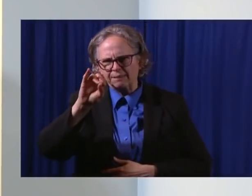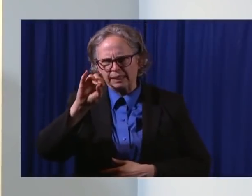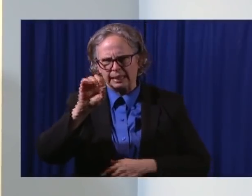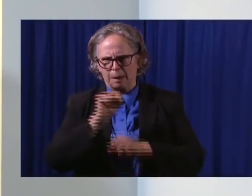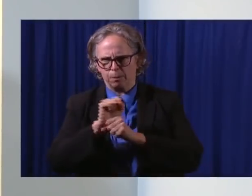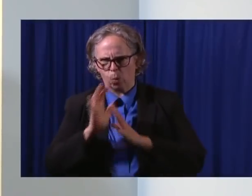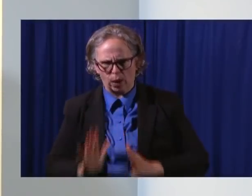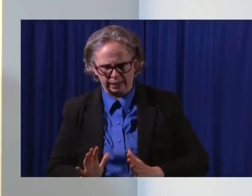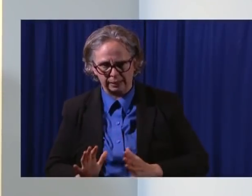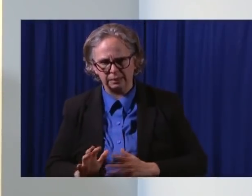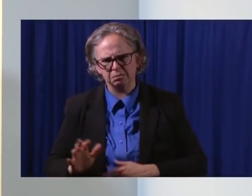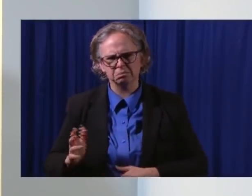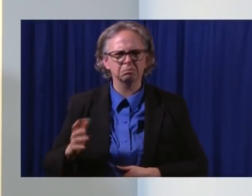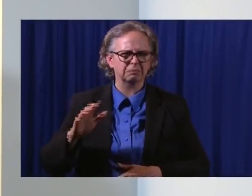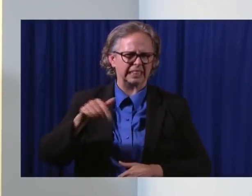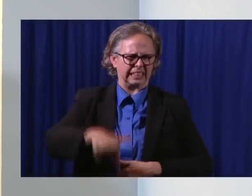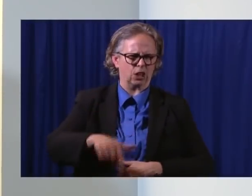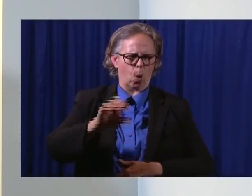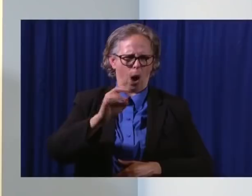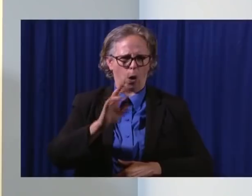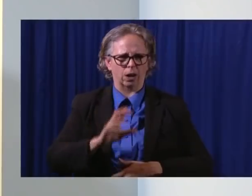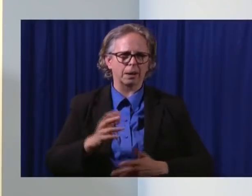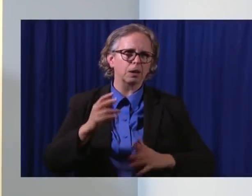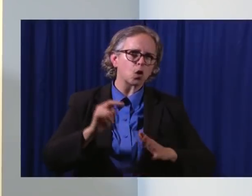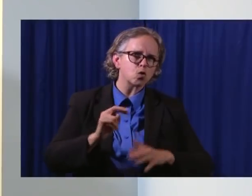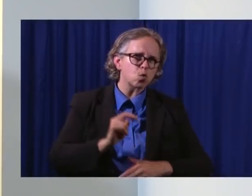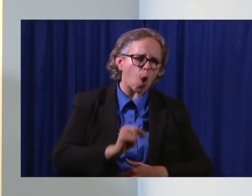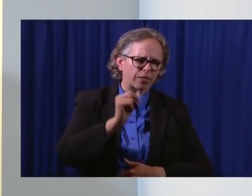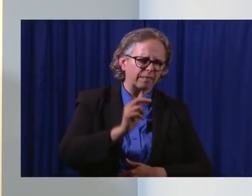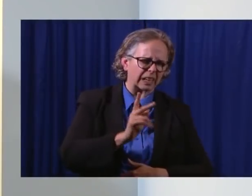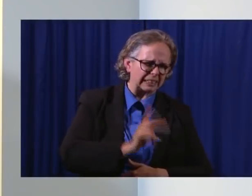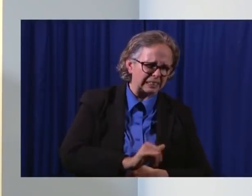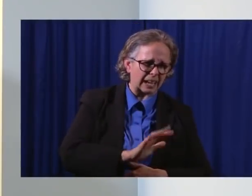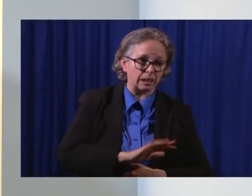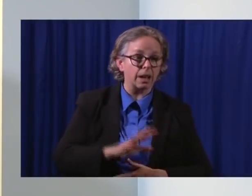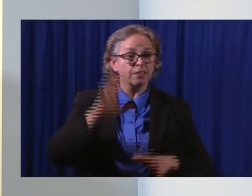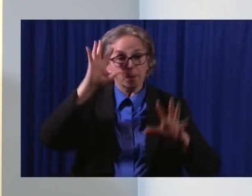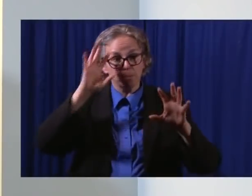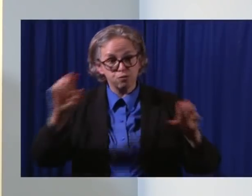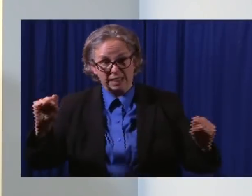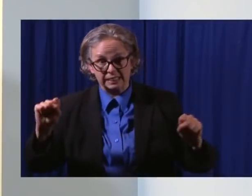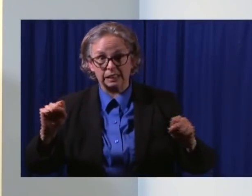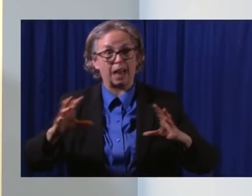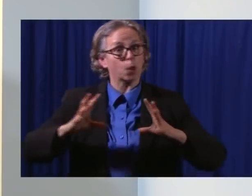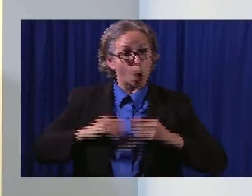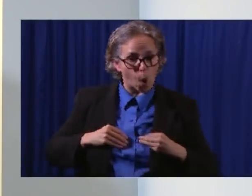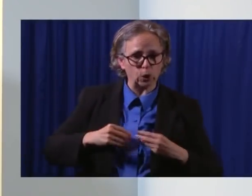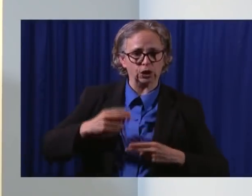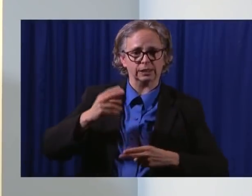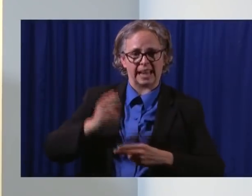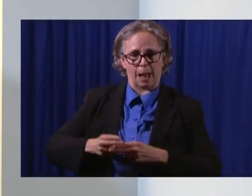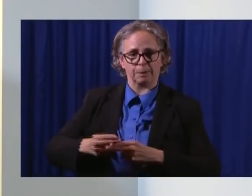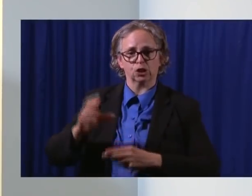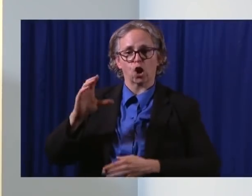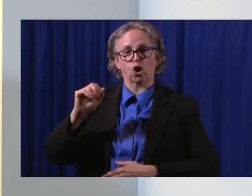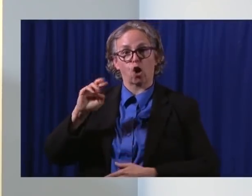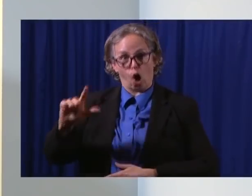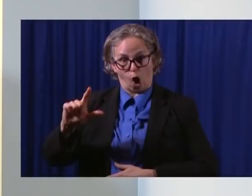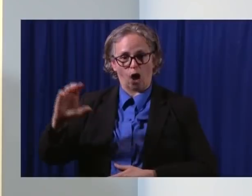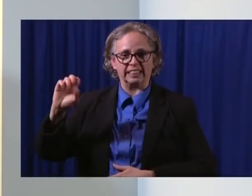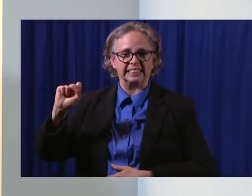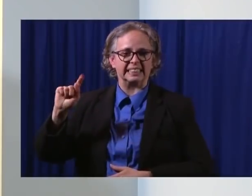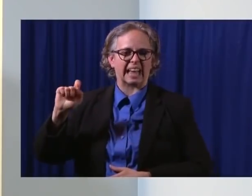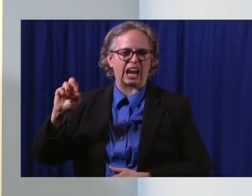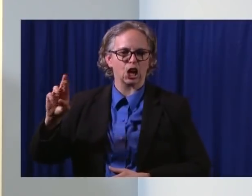northern Kentucky. And joining us right now is the president and owner of our RCF, Carl Satterwhite, and his